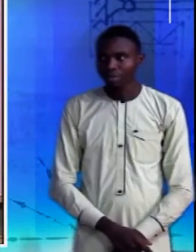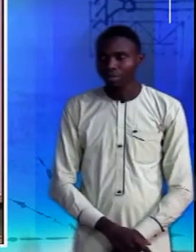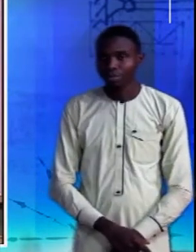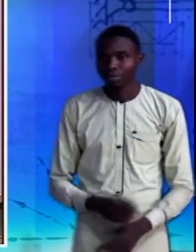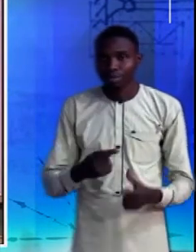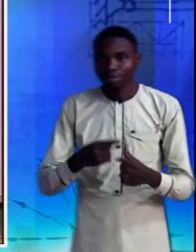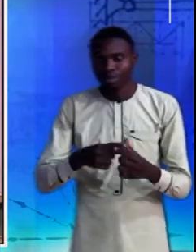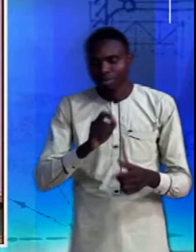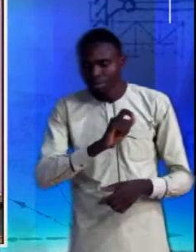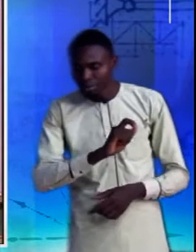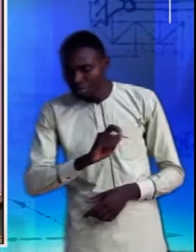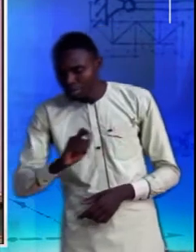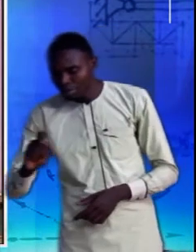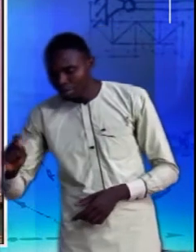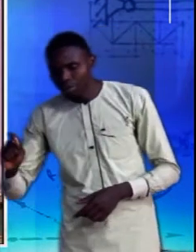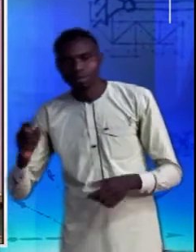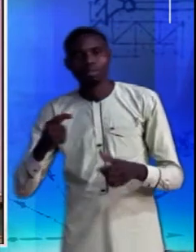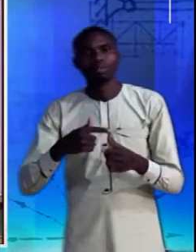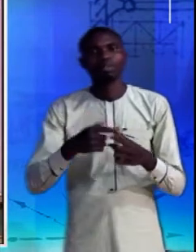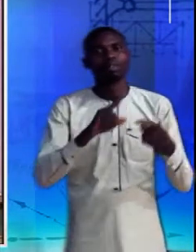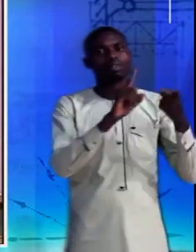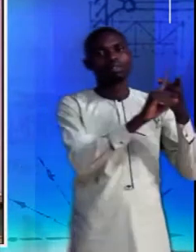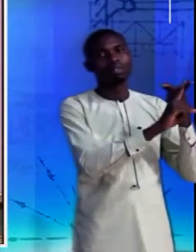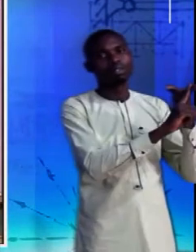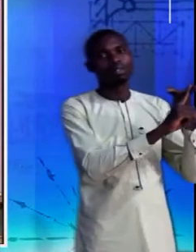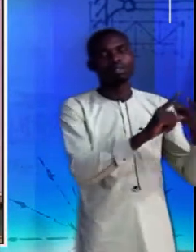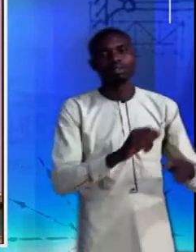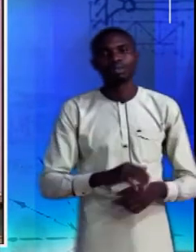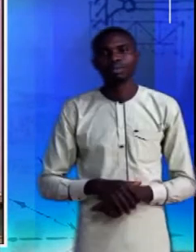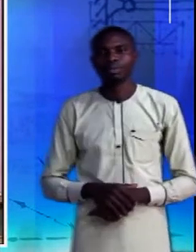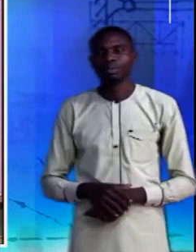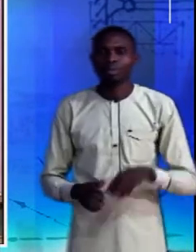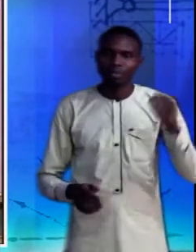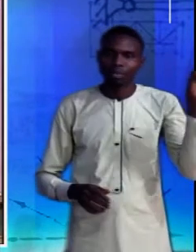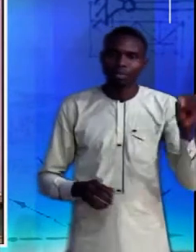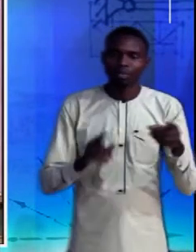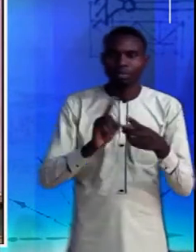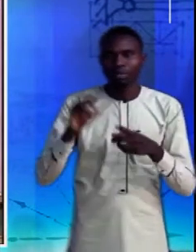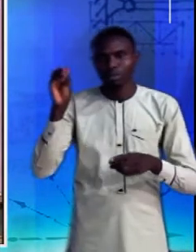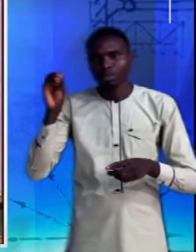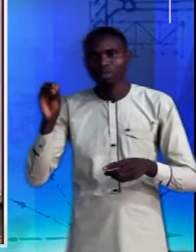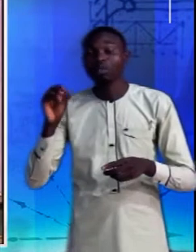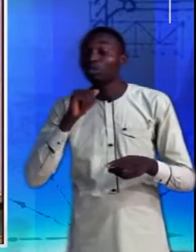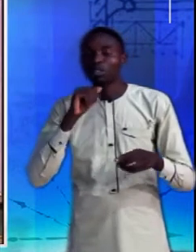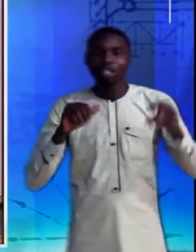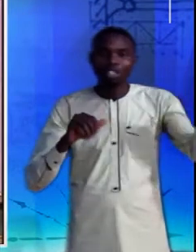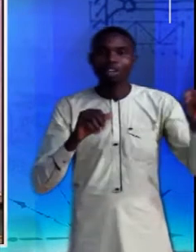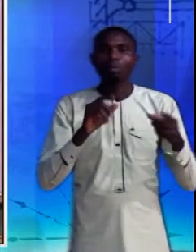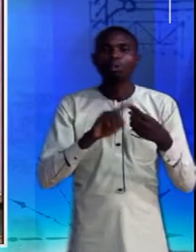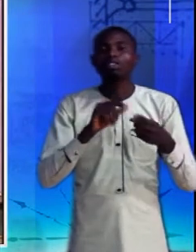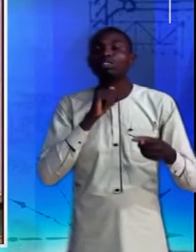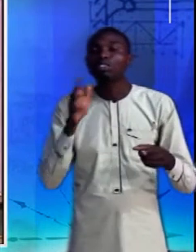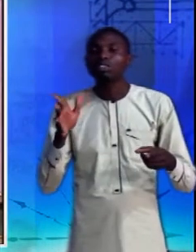in our answer, because we want to analyze the total second having in 52 minutes. As we all know